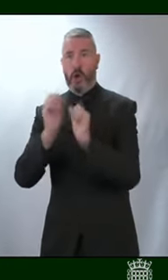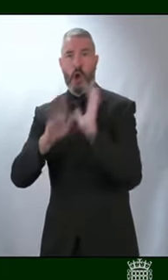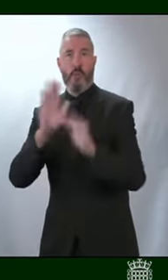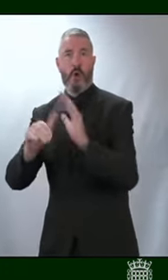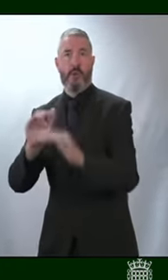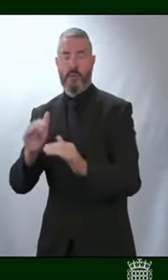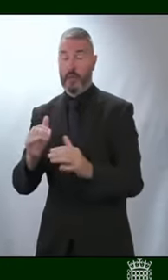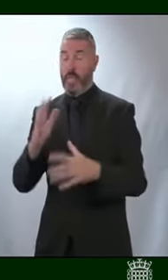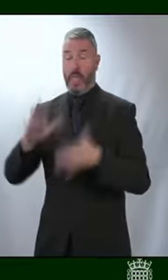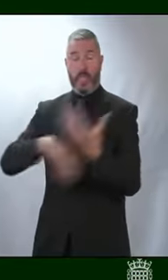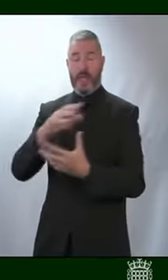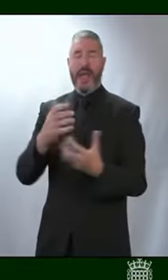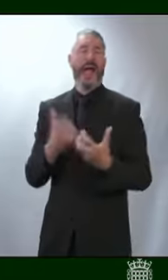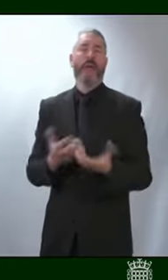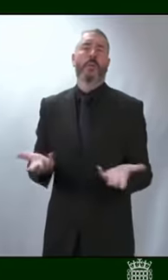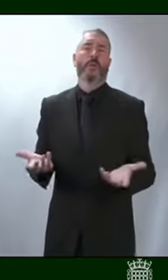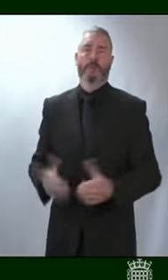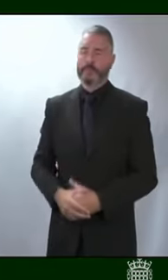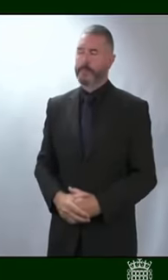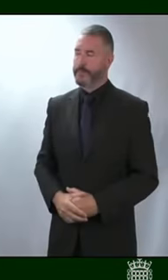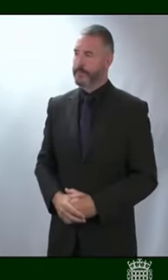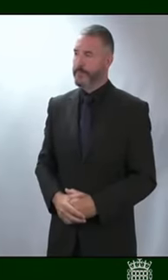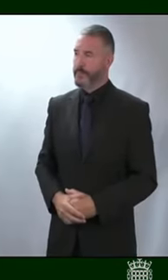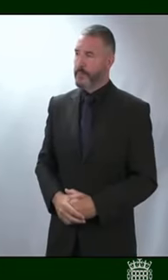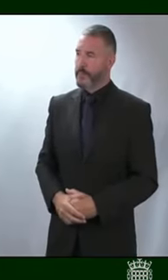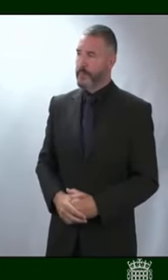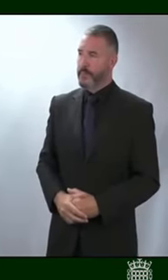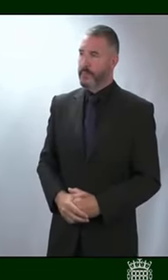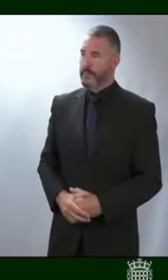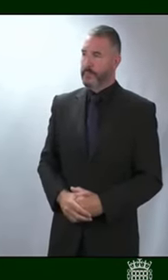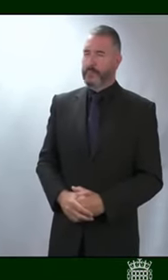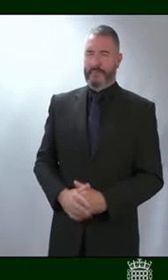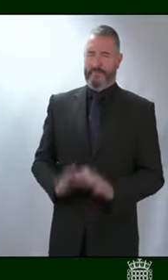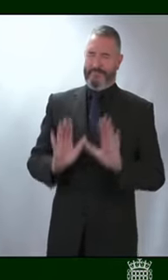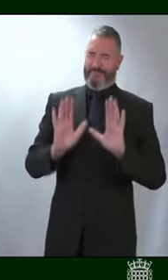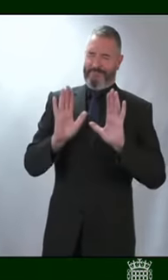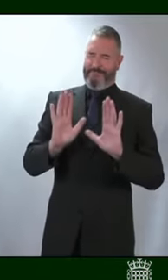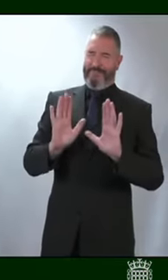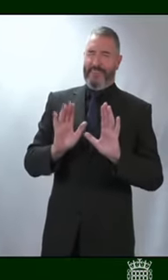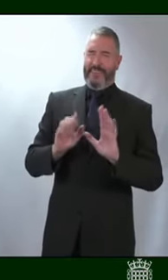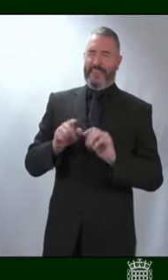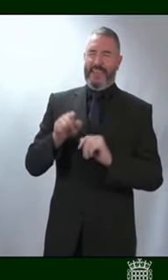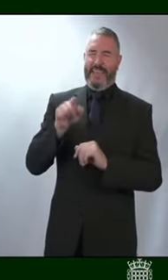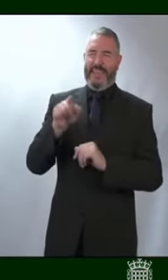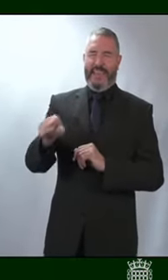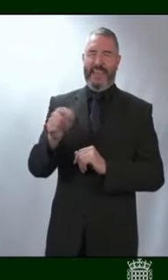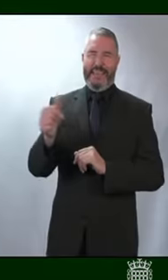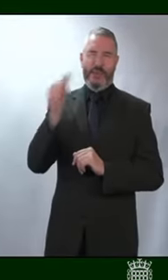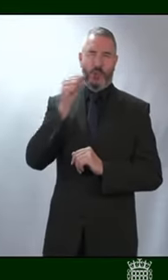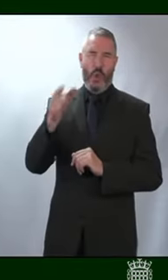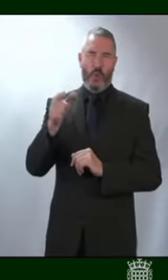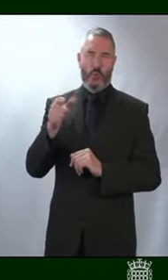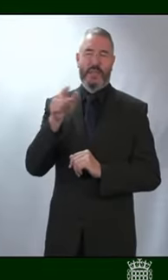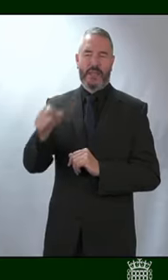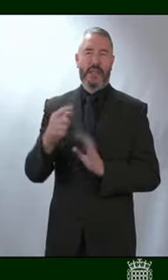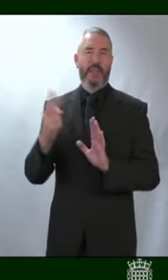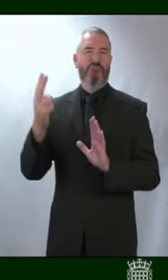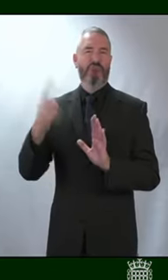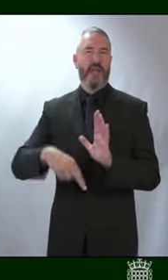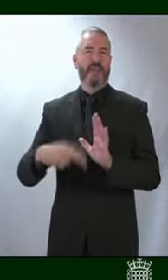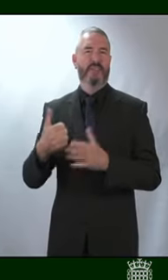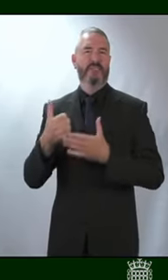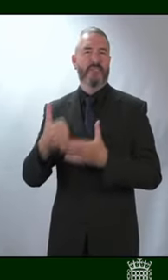into this mess? Prime Minister. Come on, Mr. Speaker. He knows perfectly well that, and he'll have read the advice